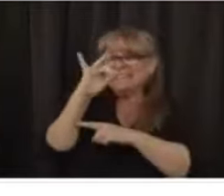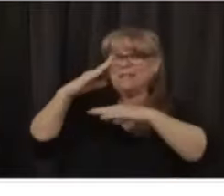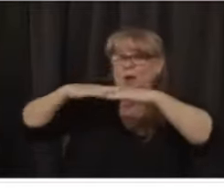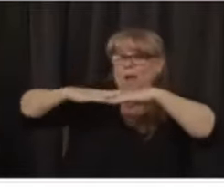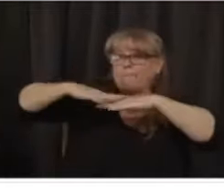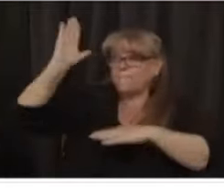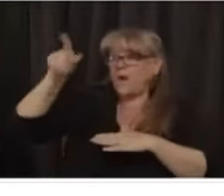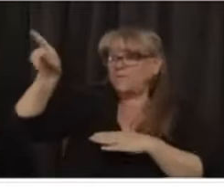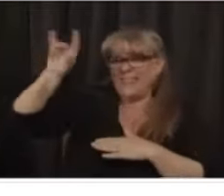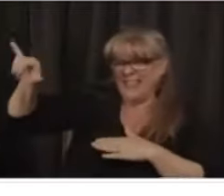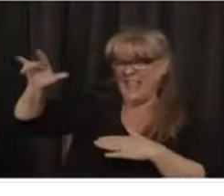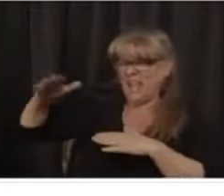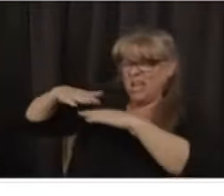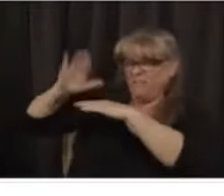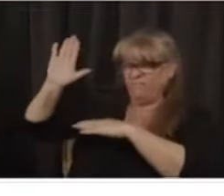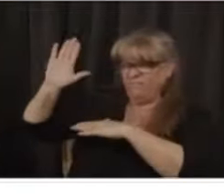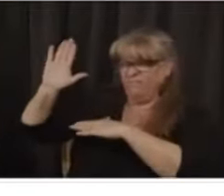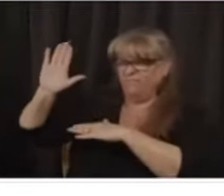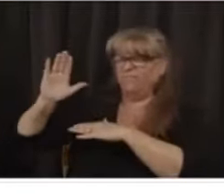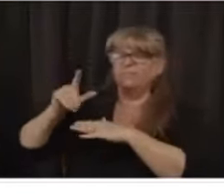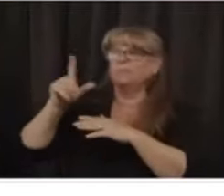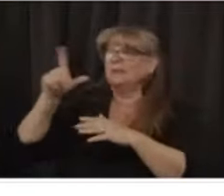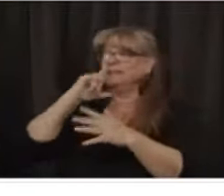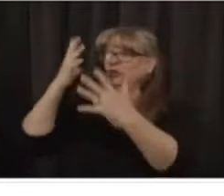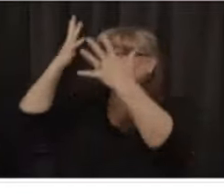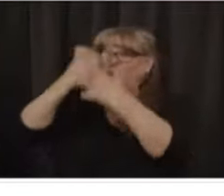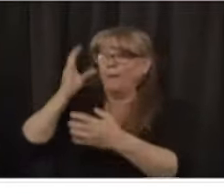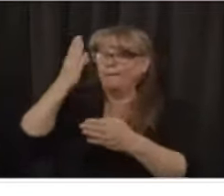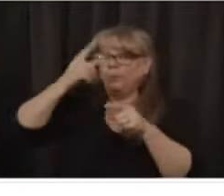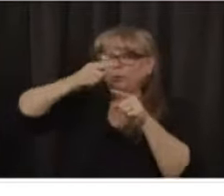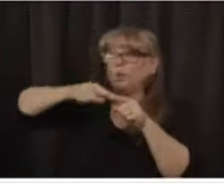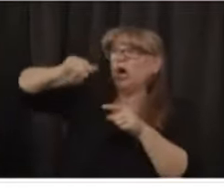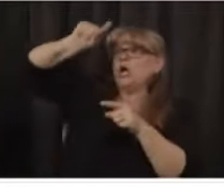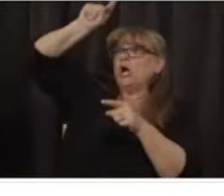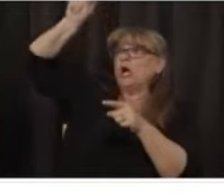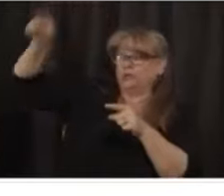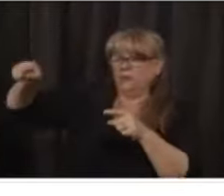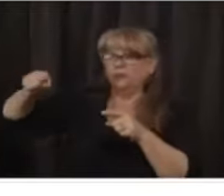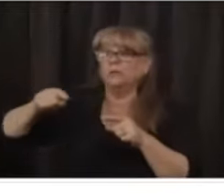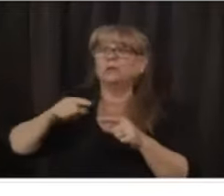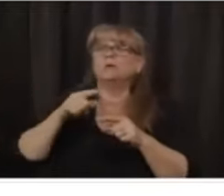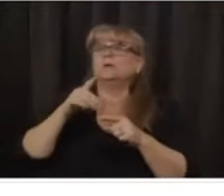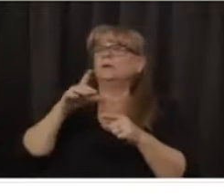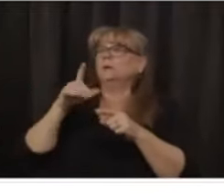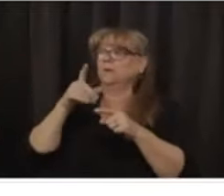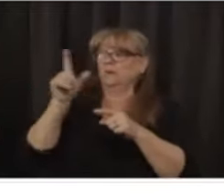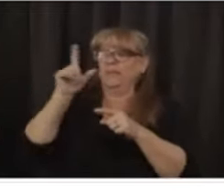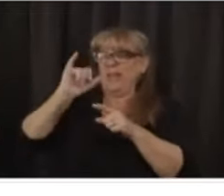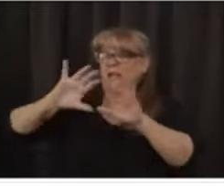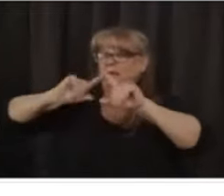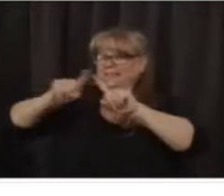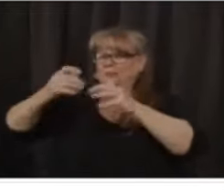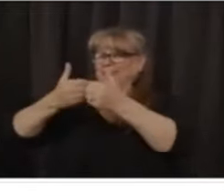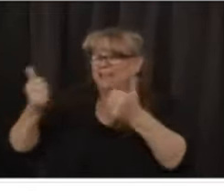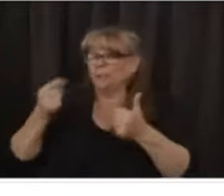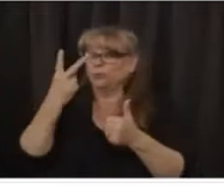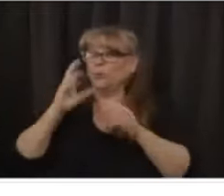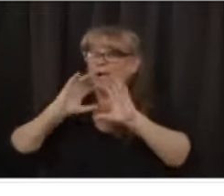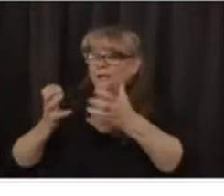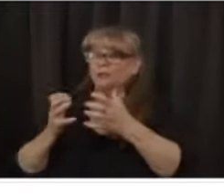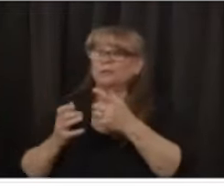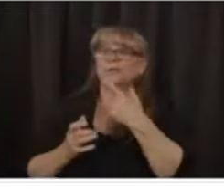Colorado, shown in dark blue, compared to two different age groups for children. So we have an age group of 11 to